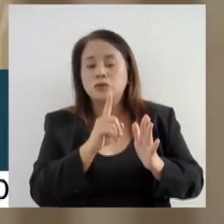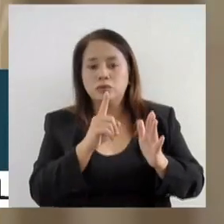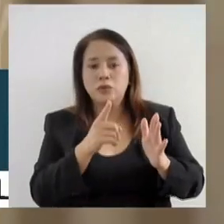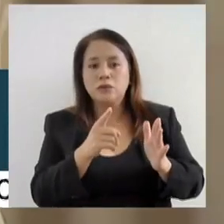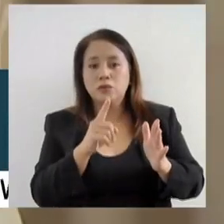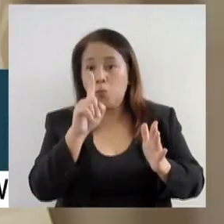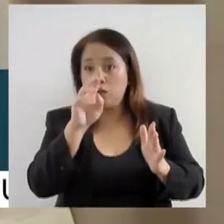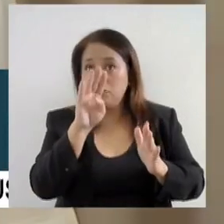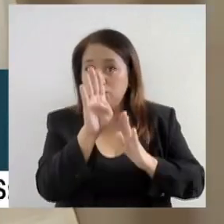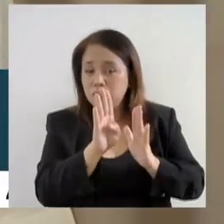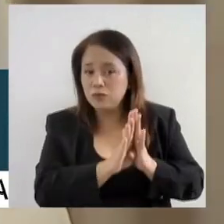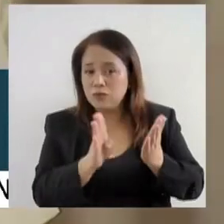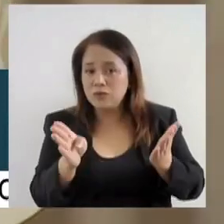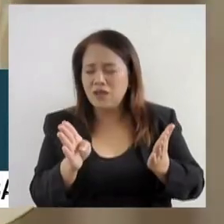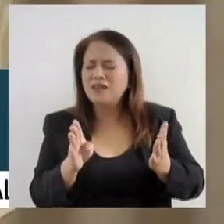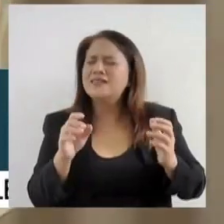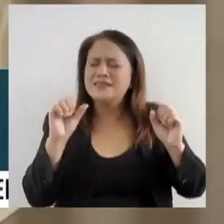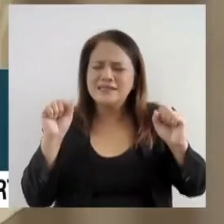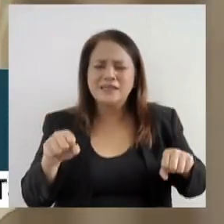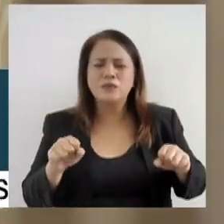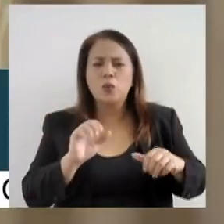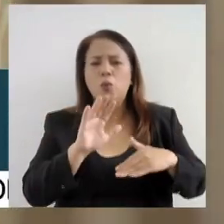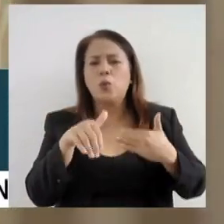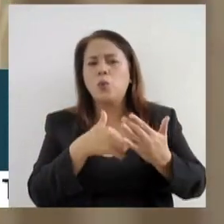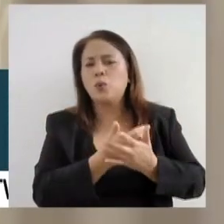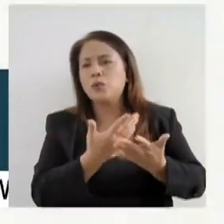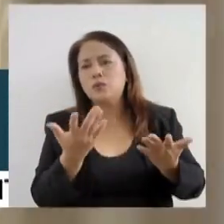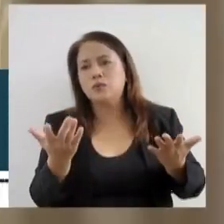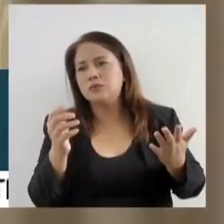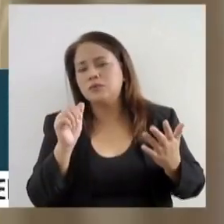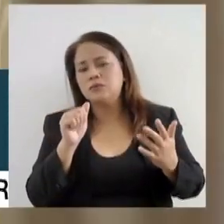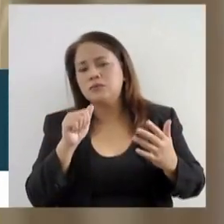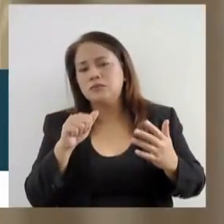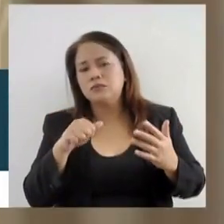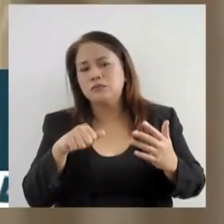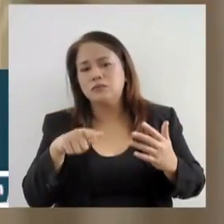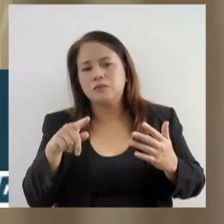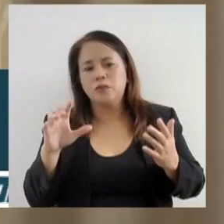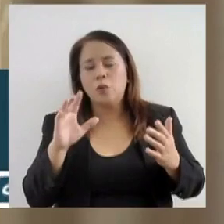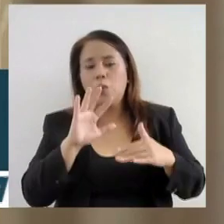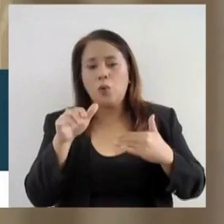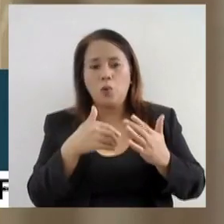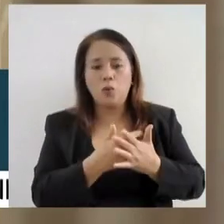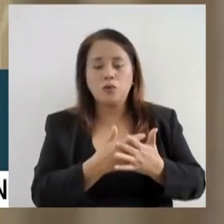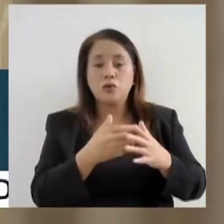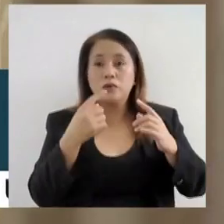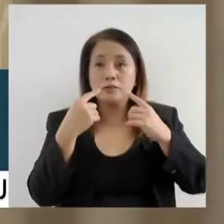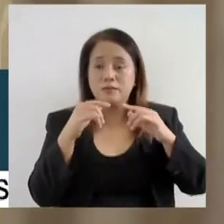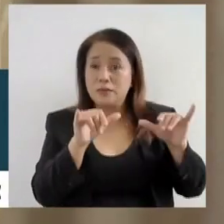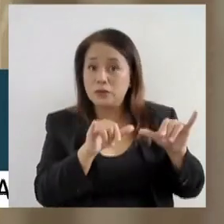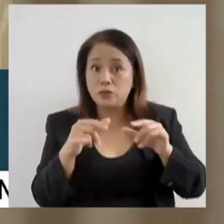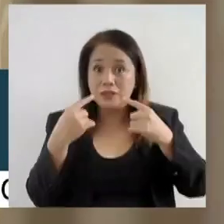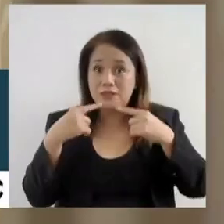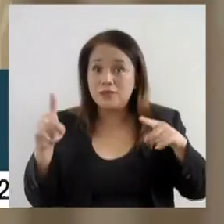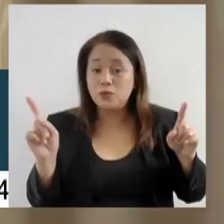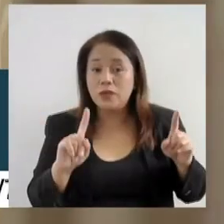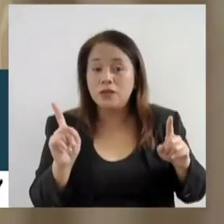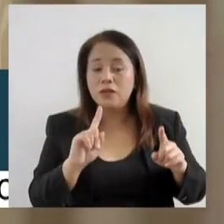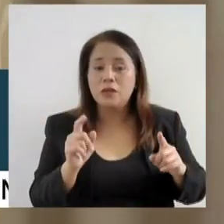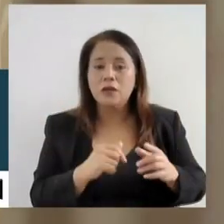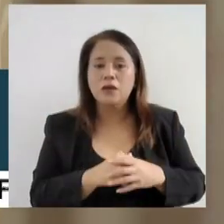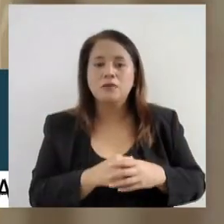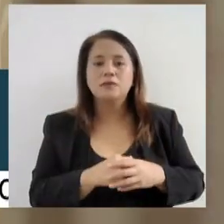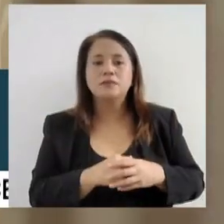1 billion, bawing-bawi lahat ng 8 trips. Finished. The measure of success will be, you know,